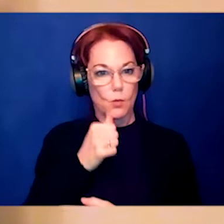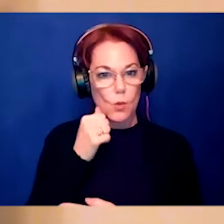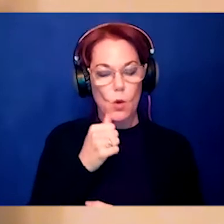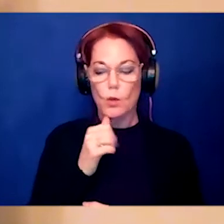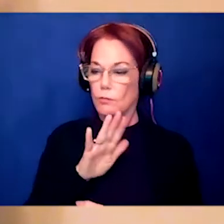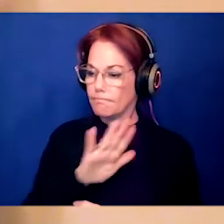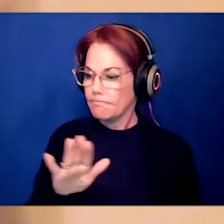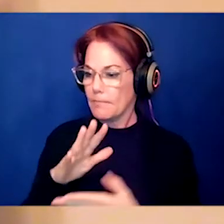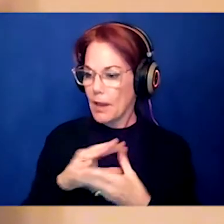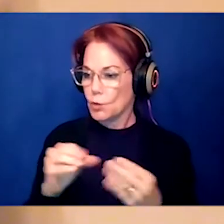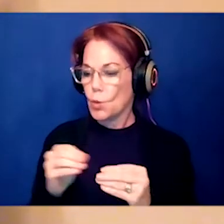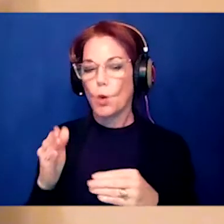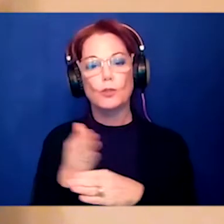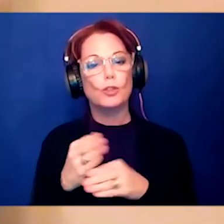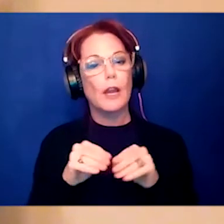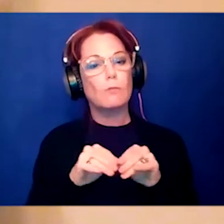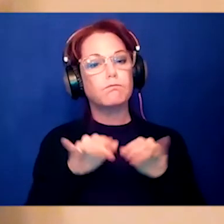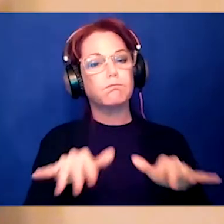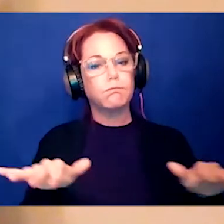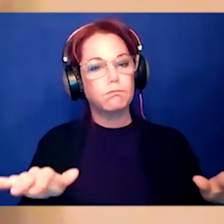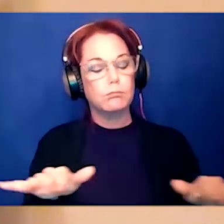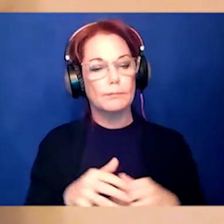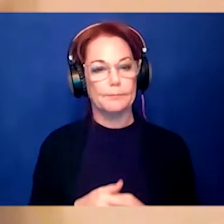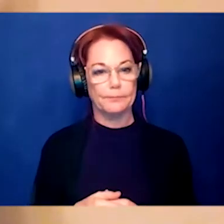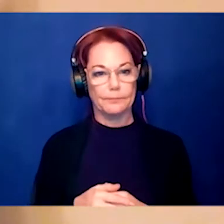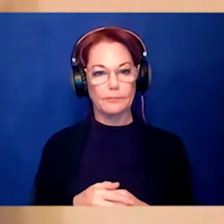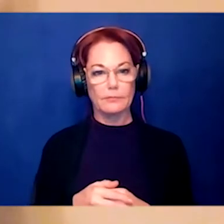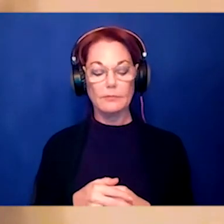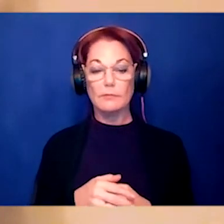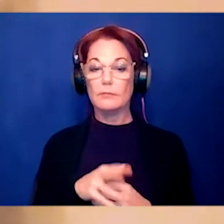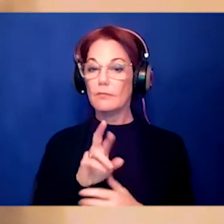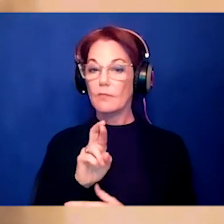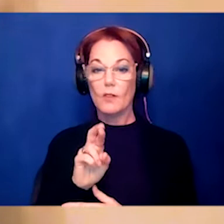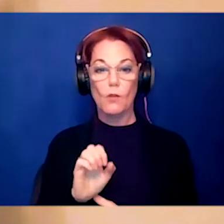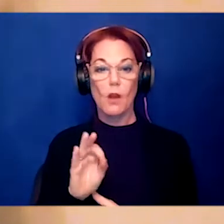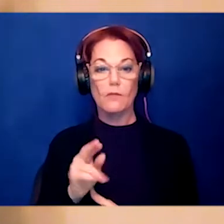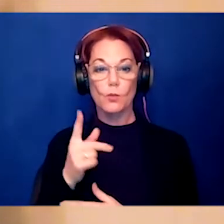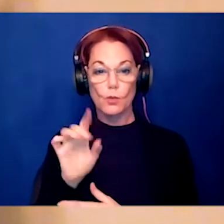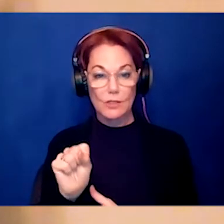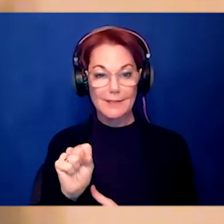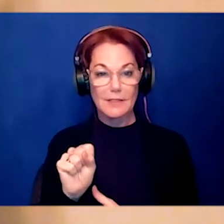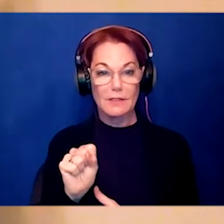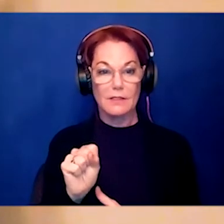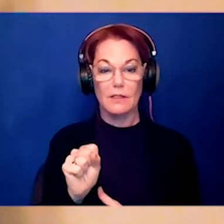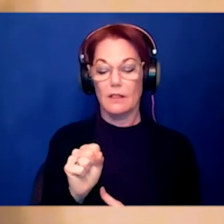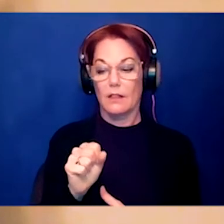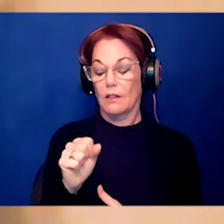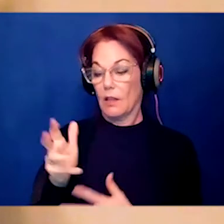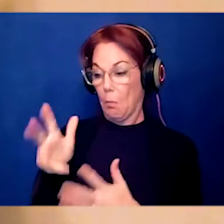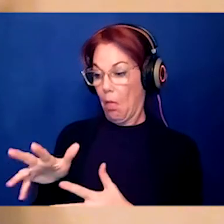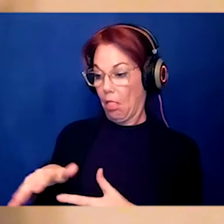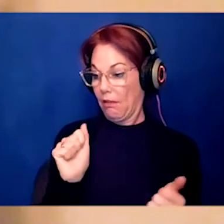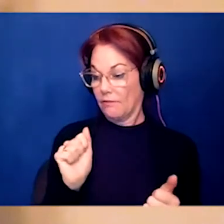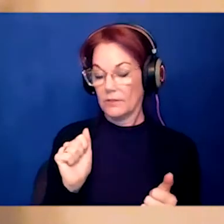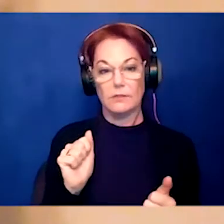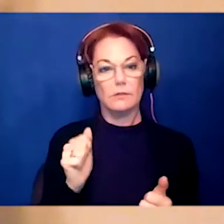And I want to tell you guys that refugees don't just leave a place. We leave 1,000 memories, a million dreams